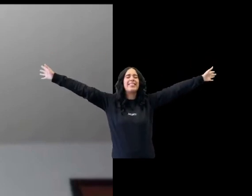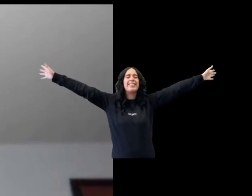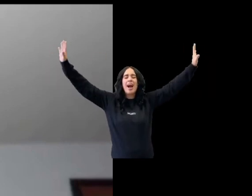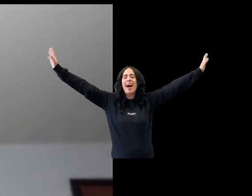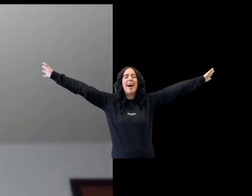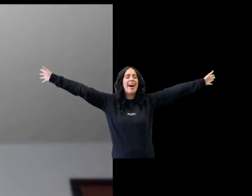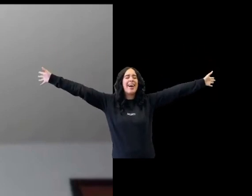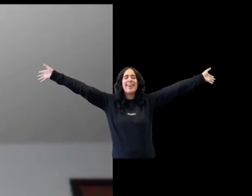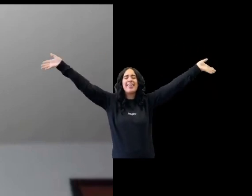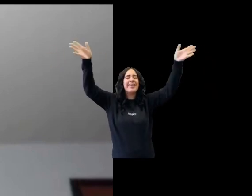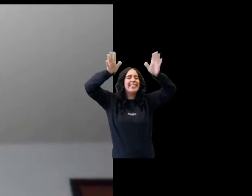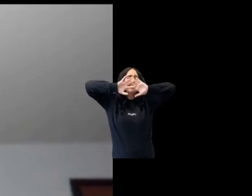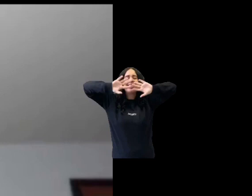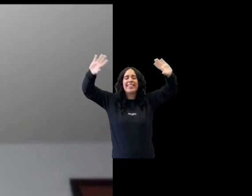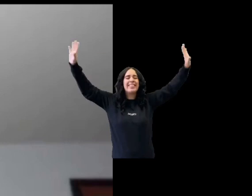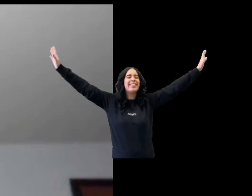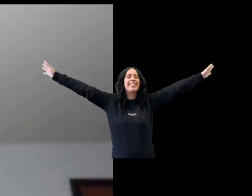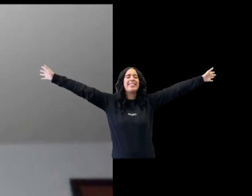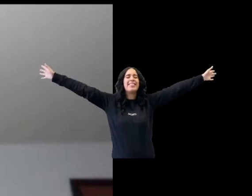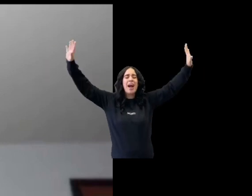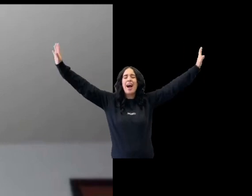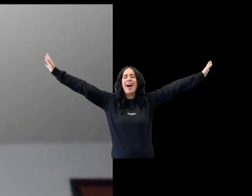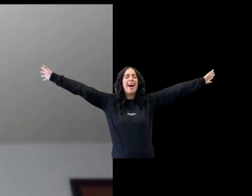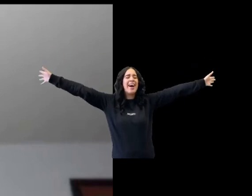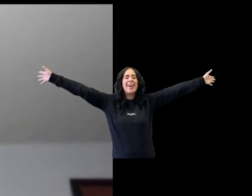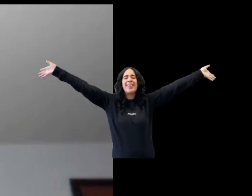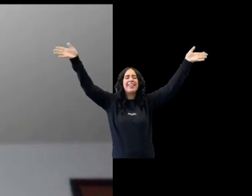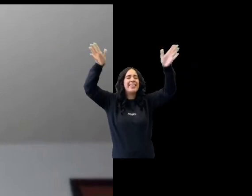is beating you up.